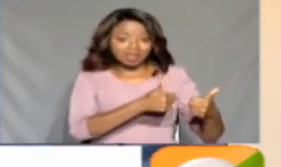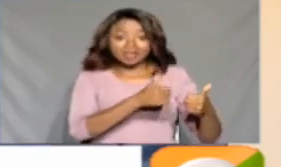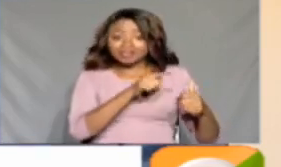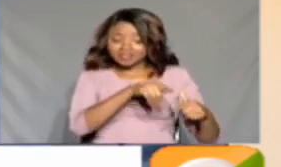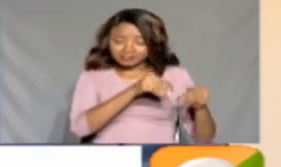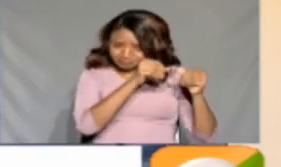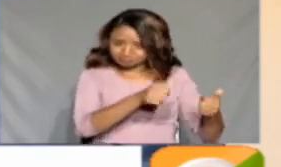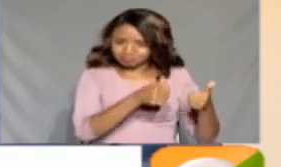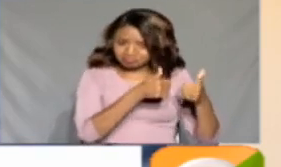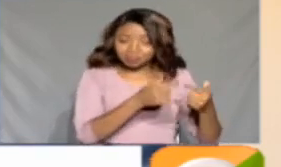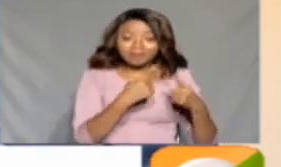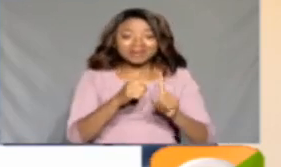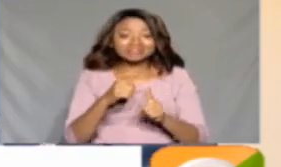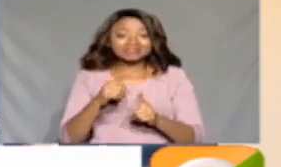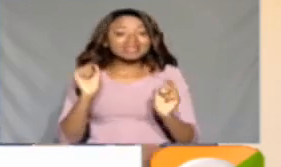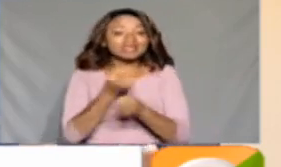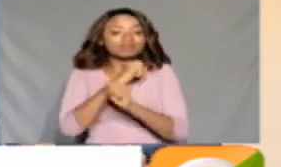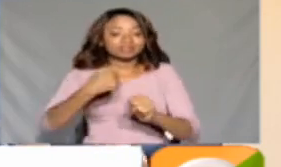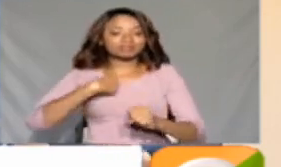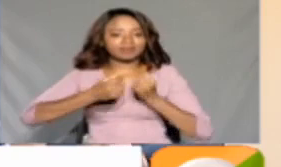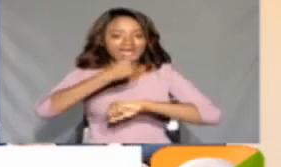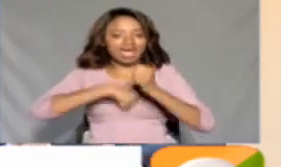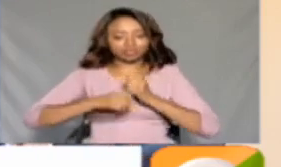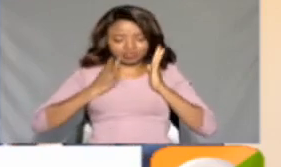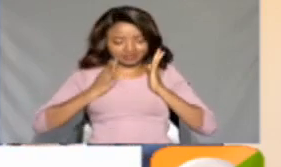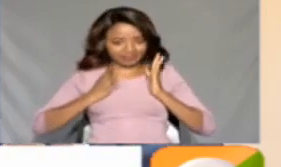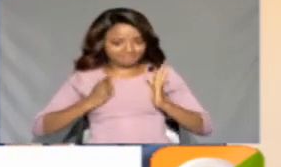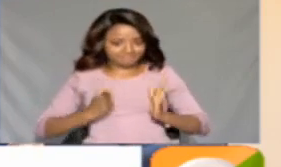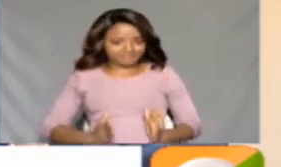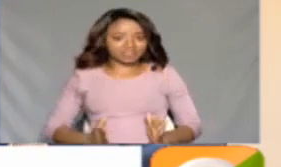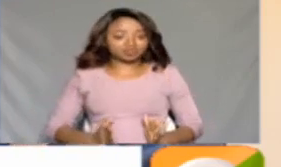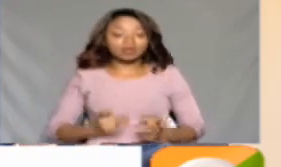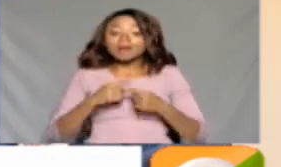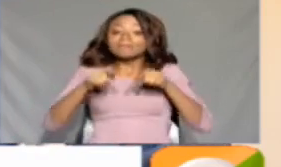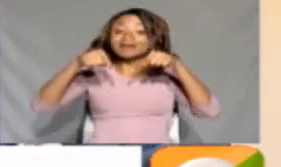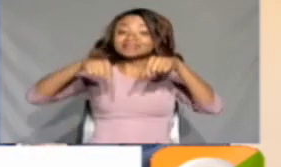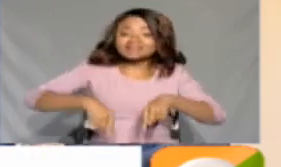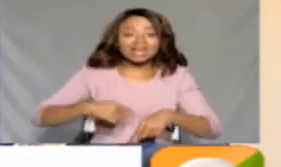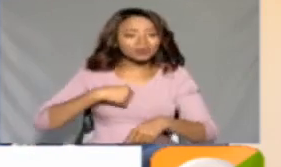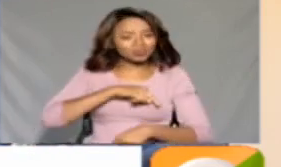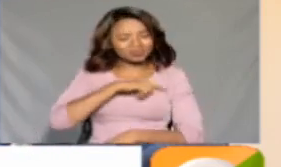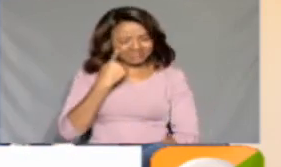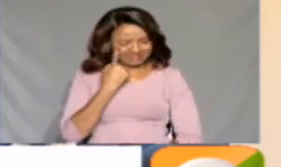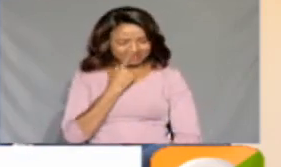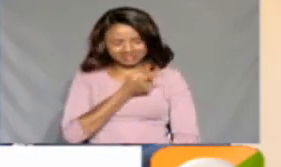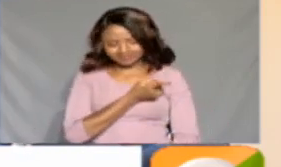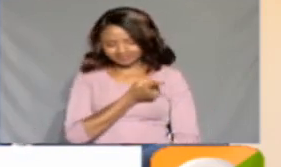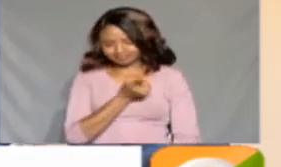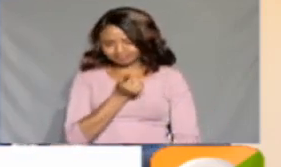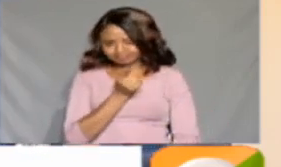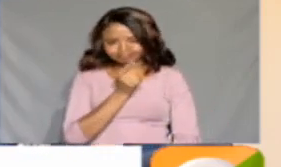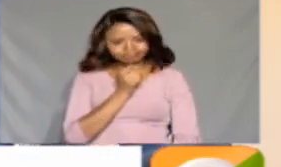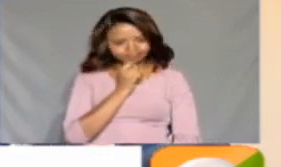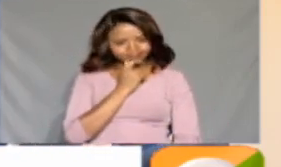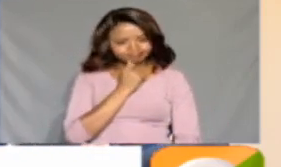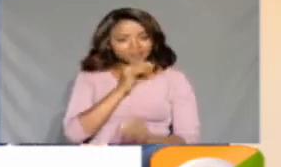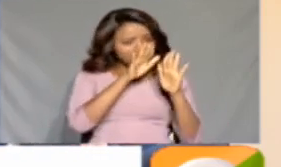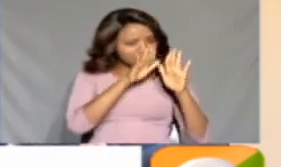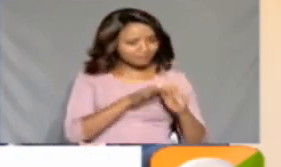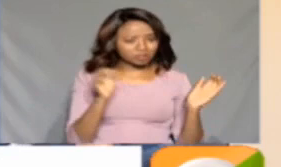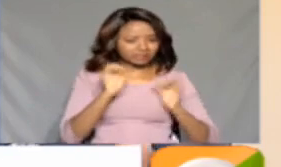Tuju. That's number one. At this particular moment in time, we have not seen it necessary to take that because we do have a lot